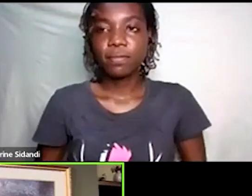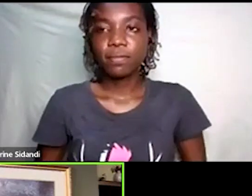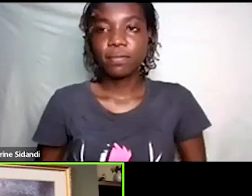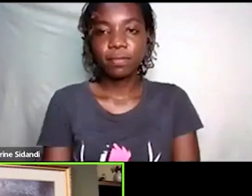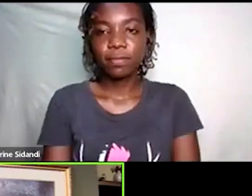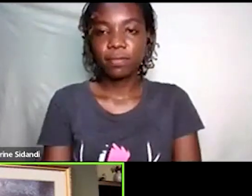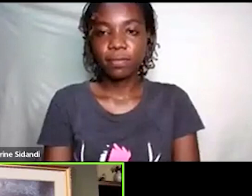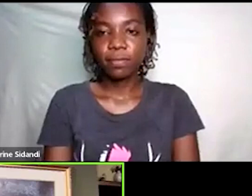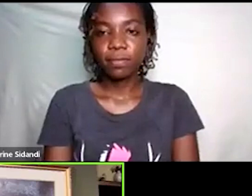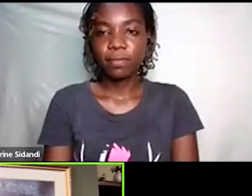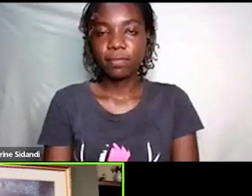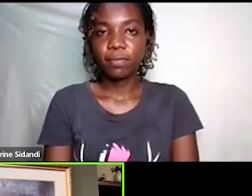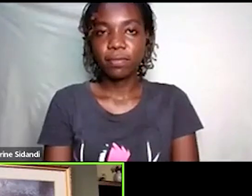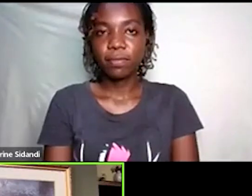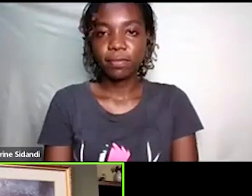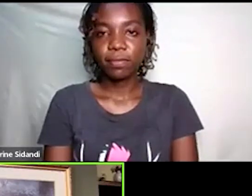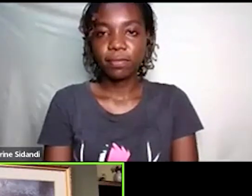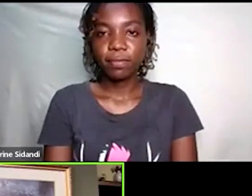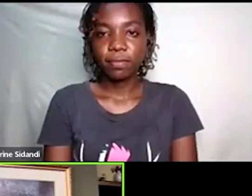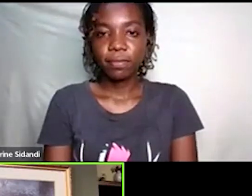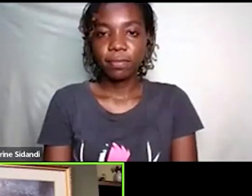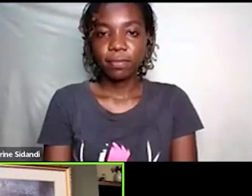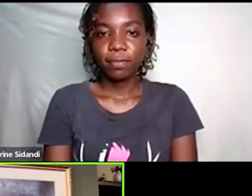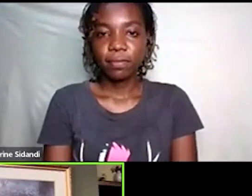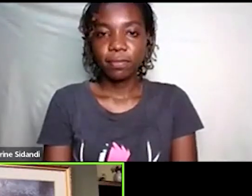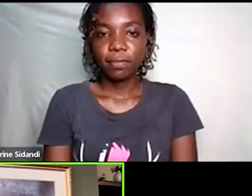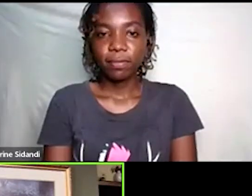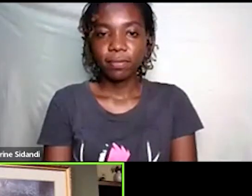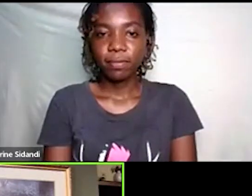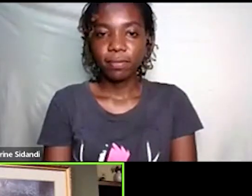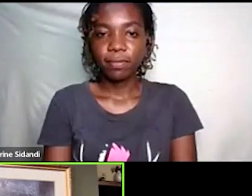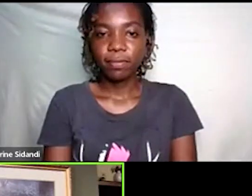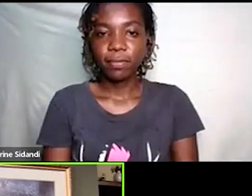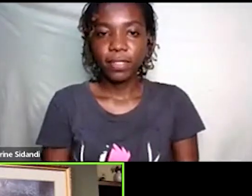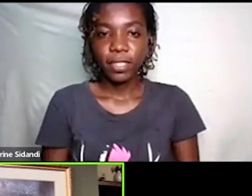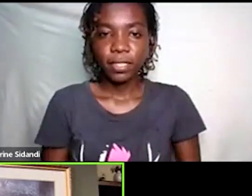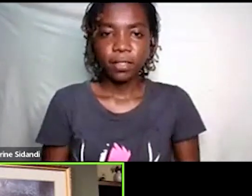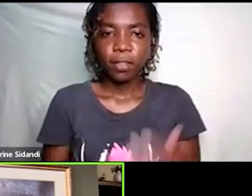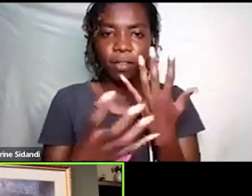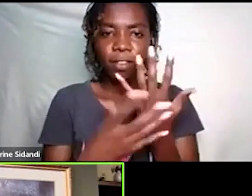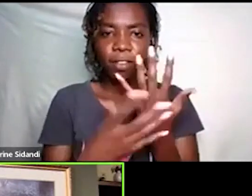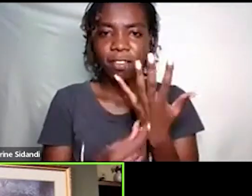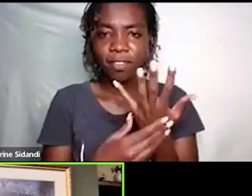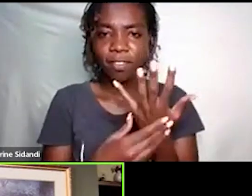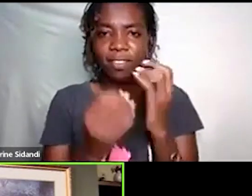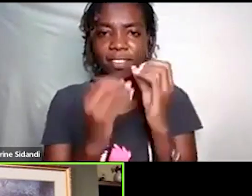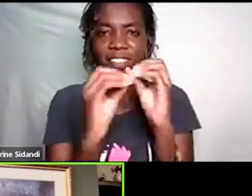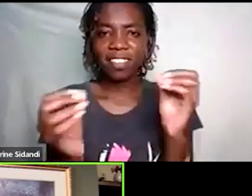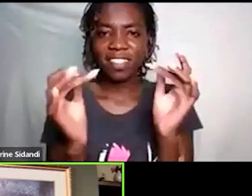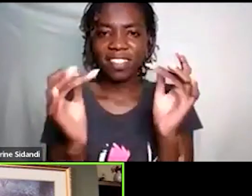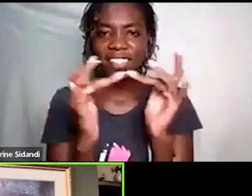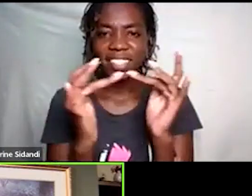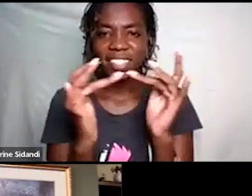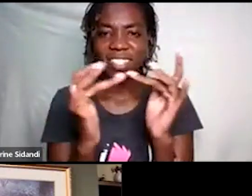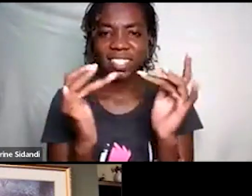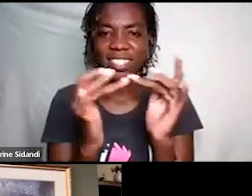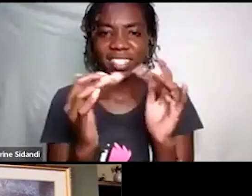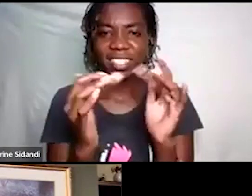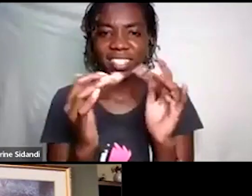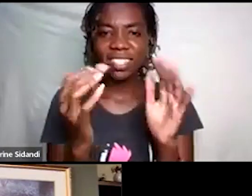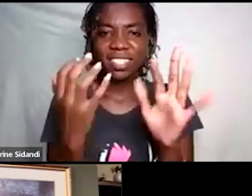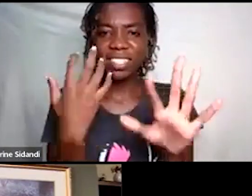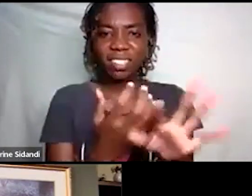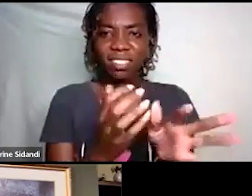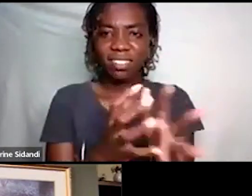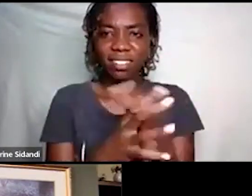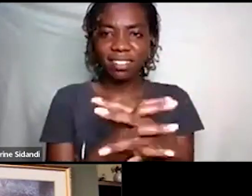All right. Why aren't you copying today? My internet is just giving me open browse option. Okay. Let